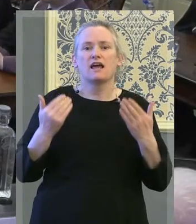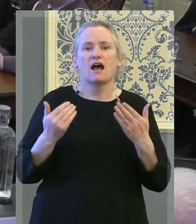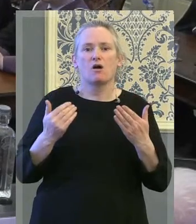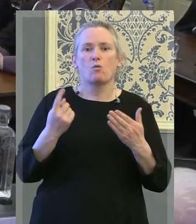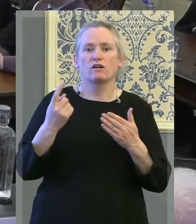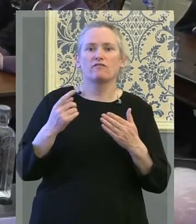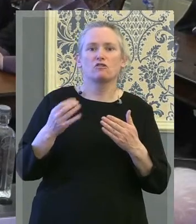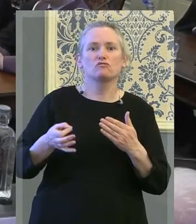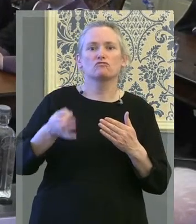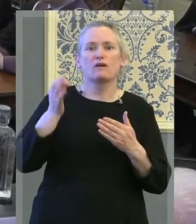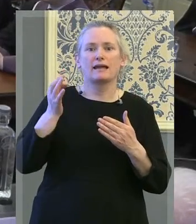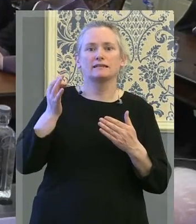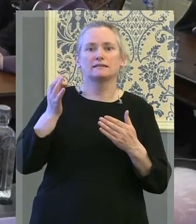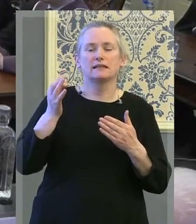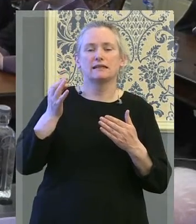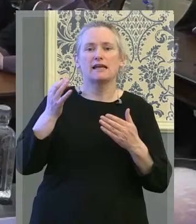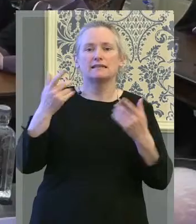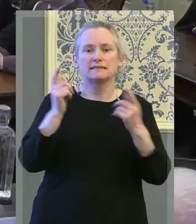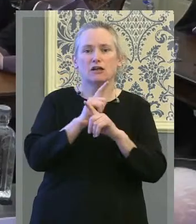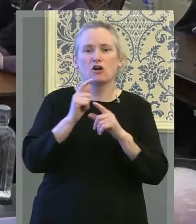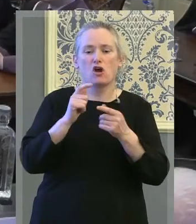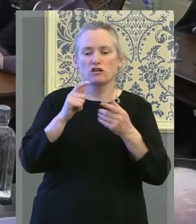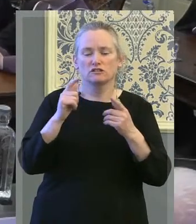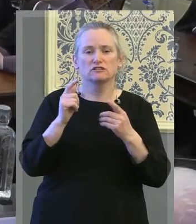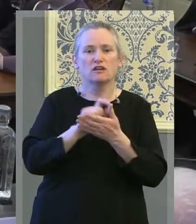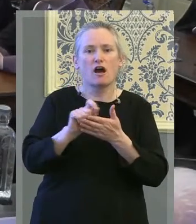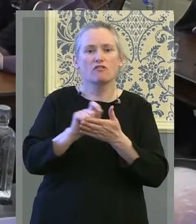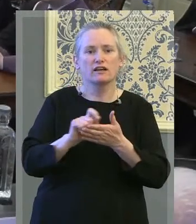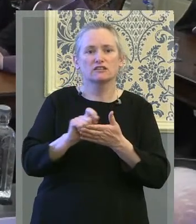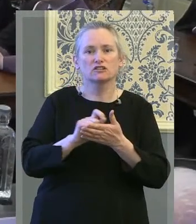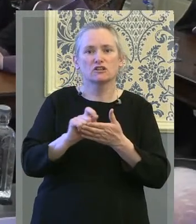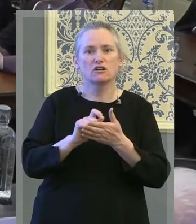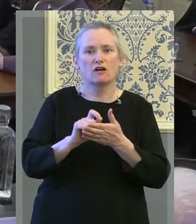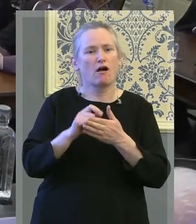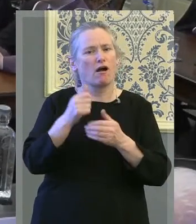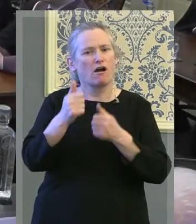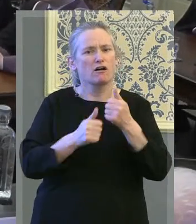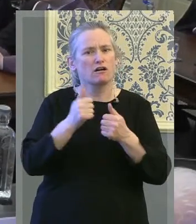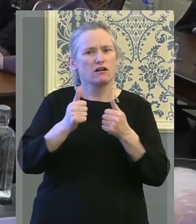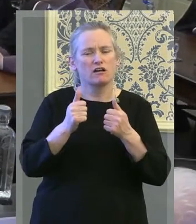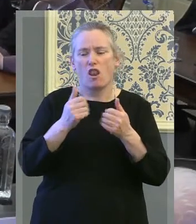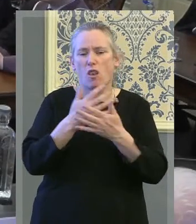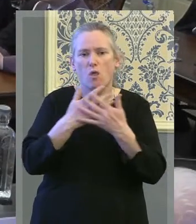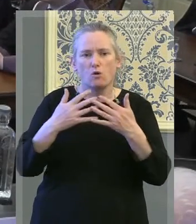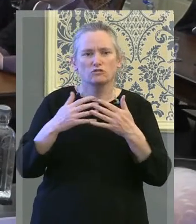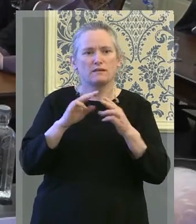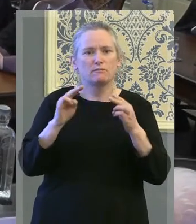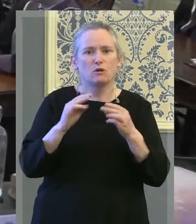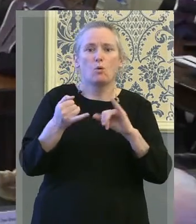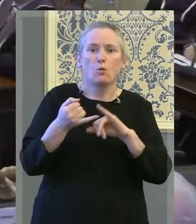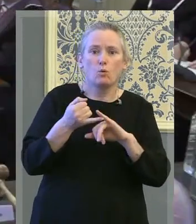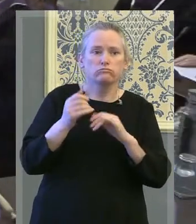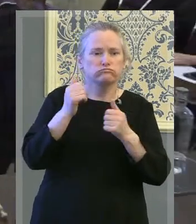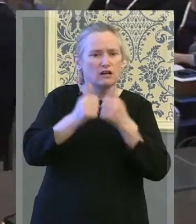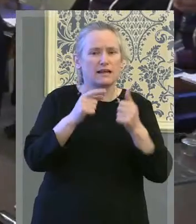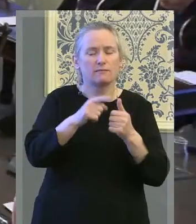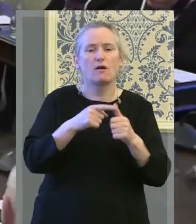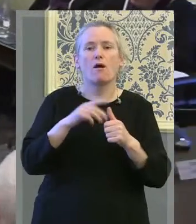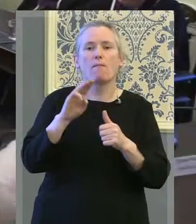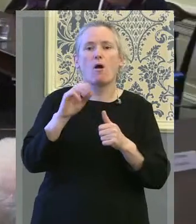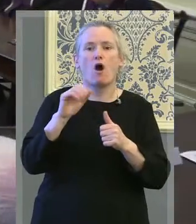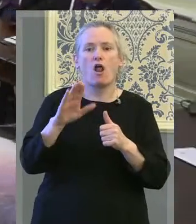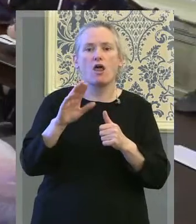of the great singer-songwriters, acclaimed by a diverse range of artists, including Paul